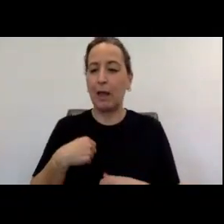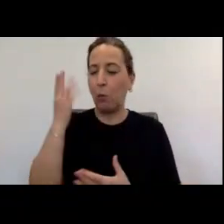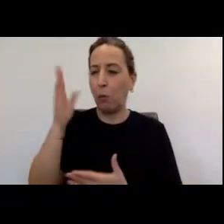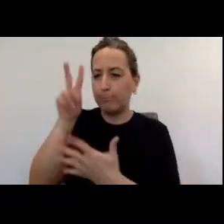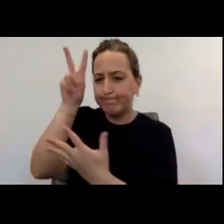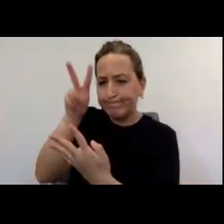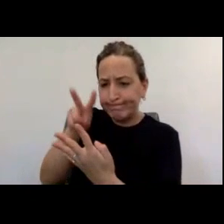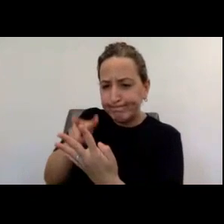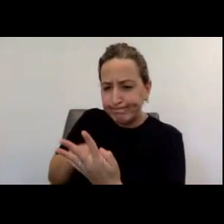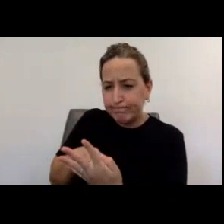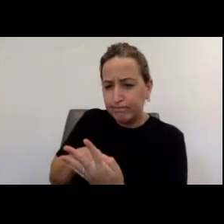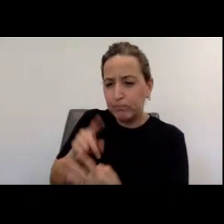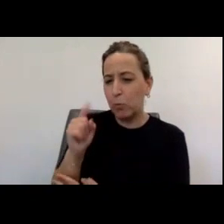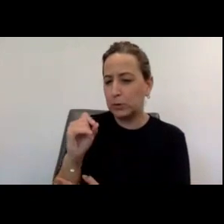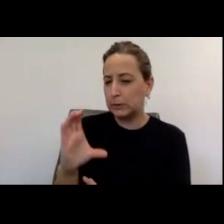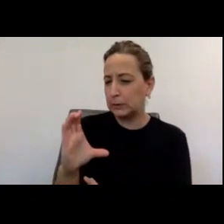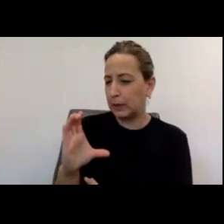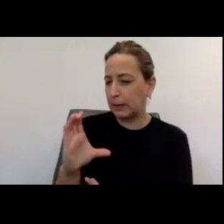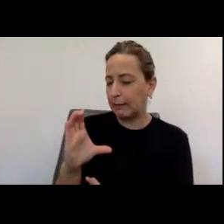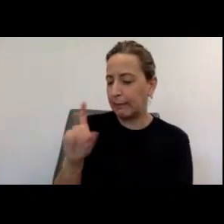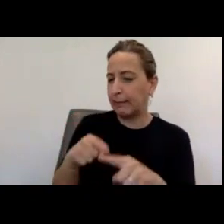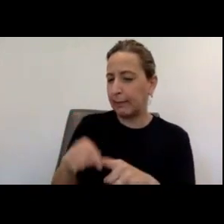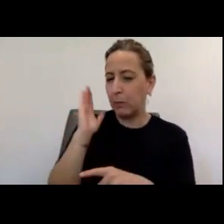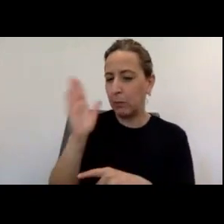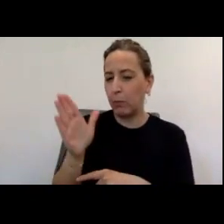through those and we'll take a look.